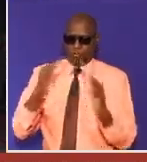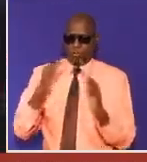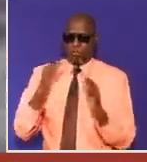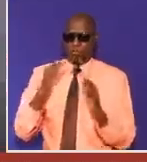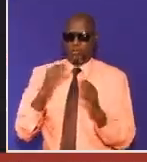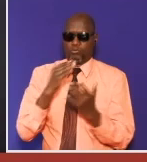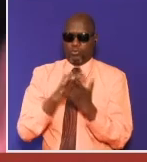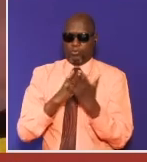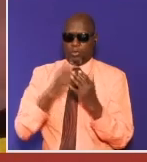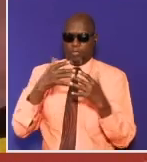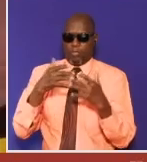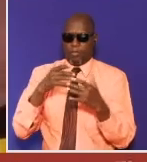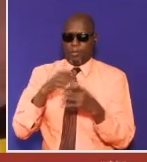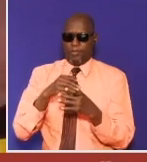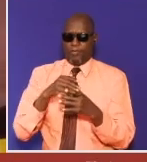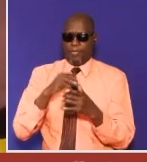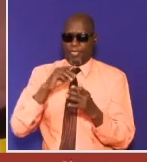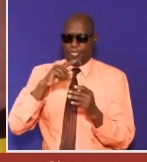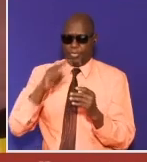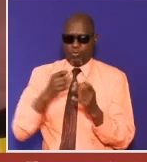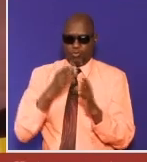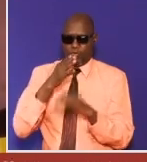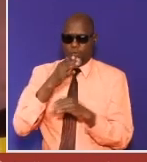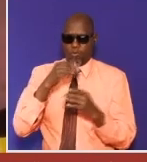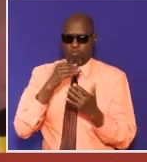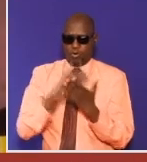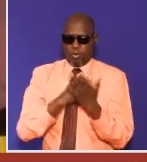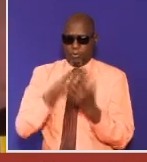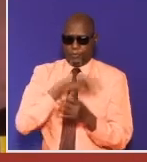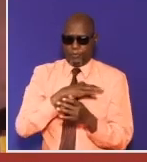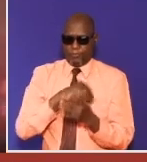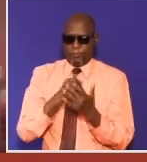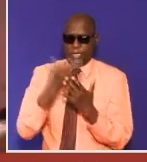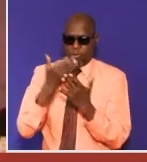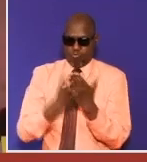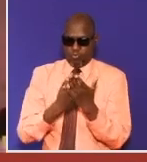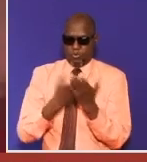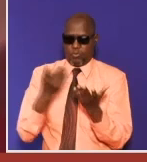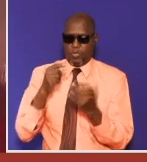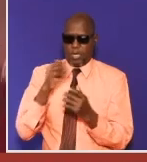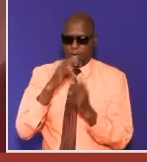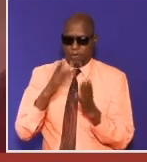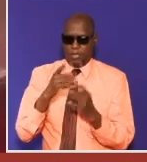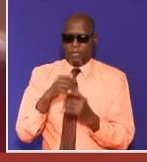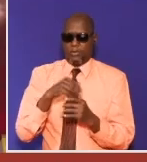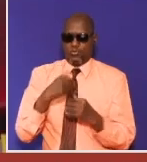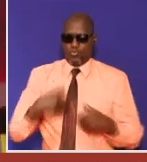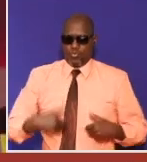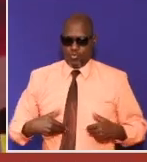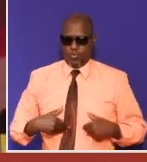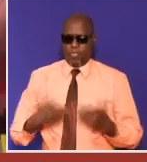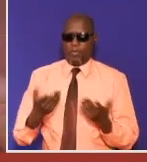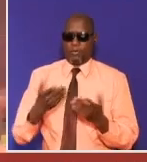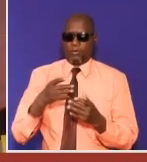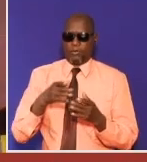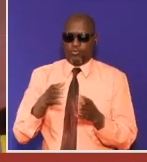families obtaining their livelihoods from the project. Ile report imesomwa hapa na governor, ya wale wa mama, ya wale vijana, wamepata